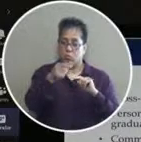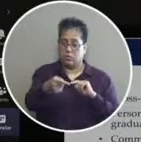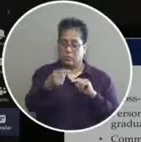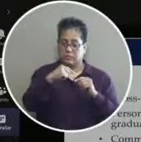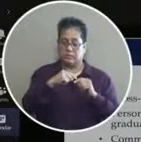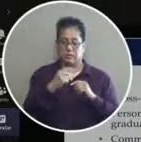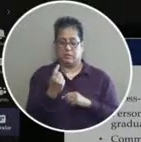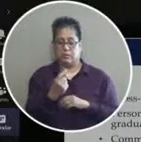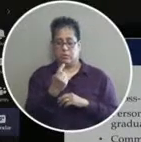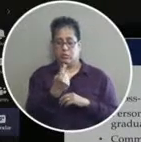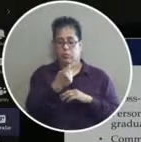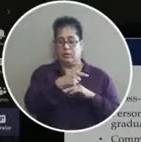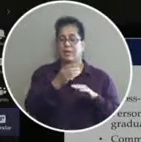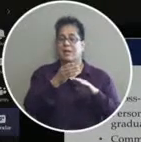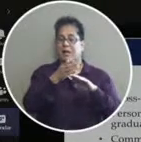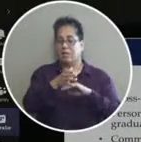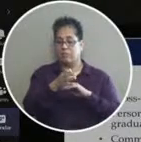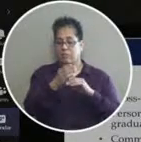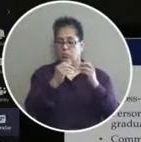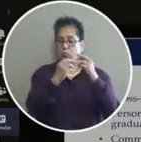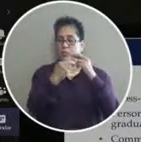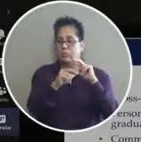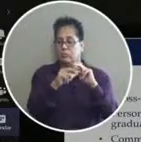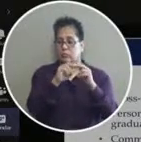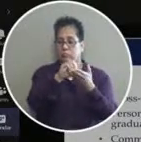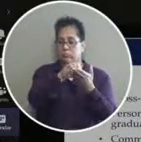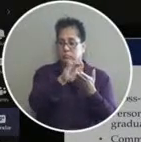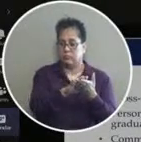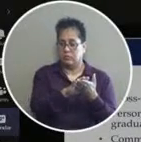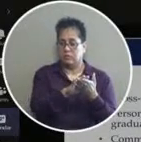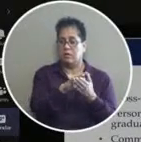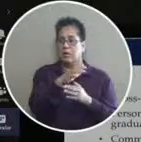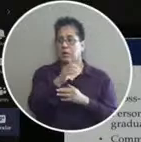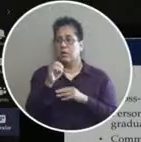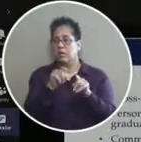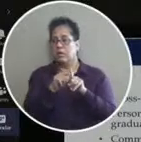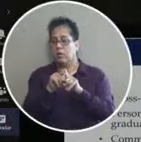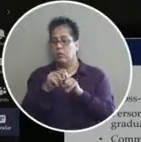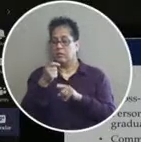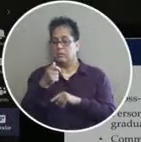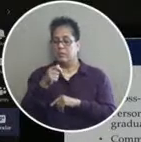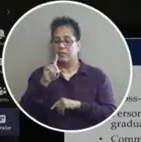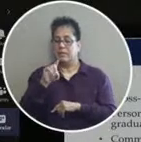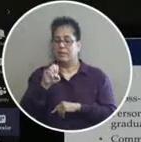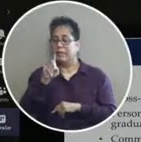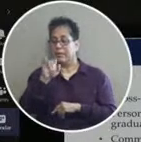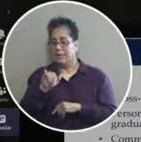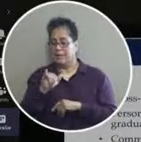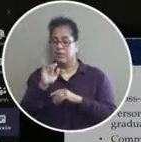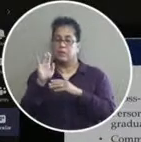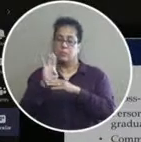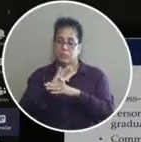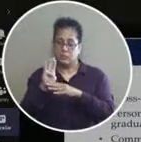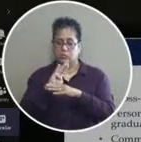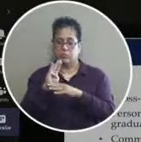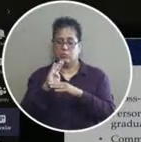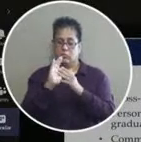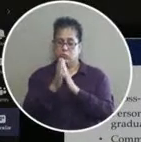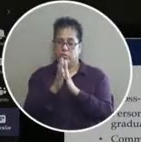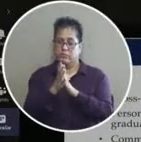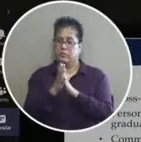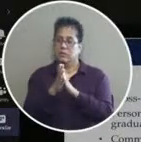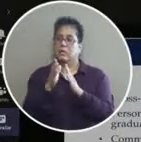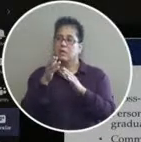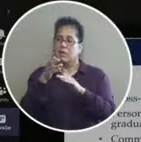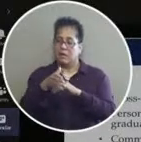after the restrictions were put in place. And there was a delay in the impact on commercial traffic after